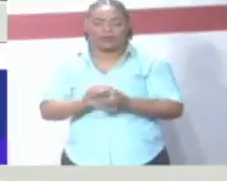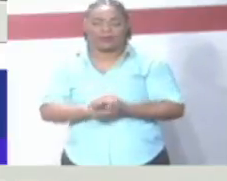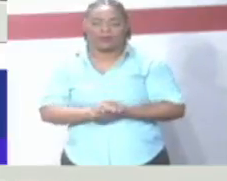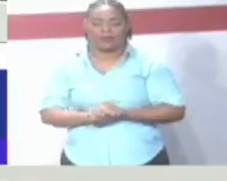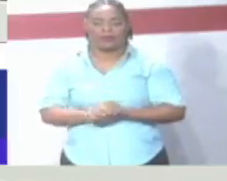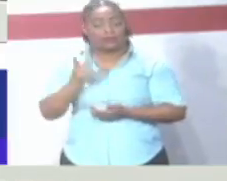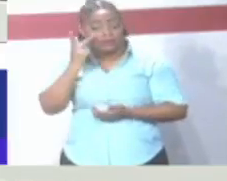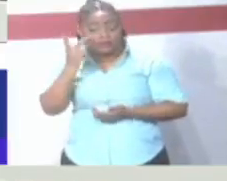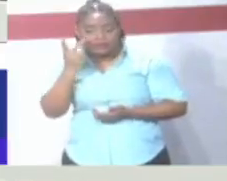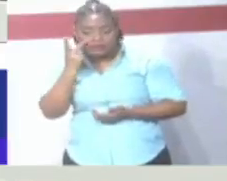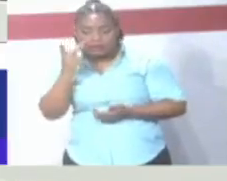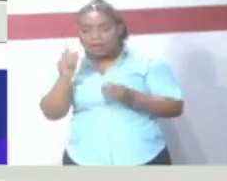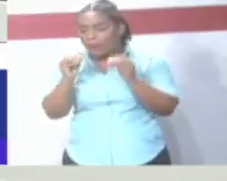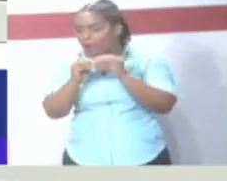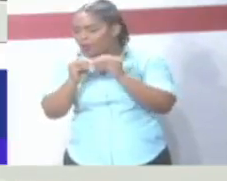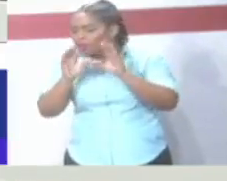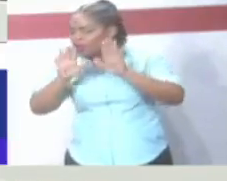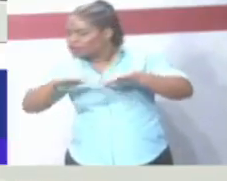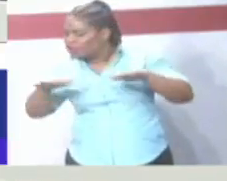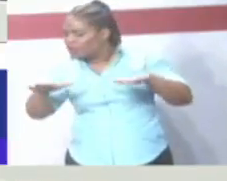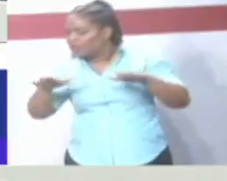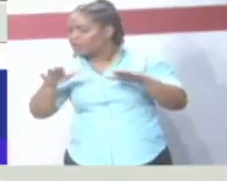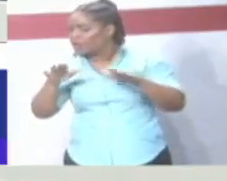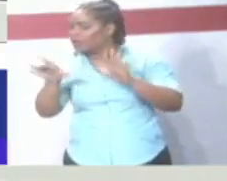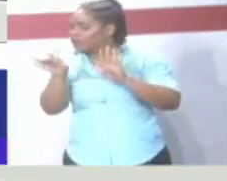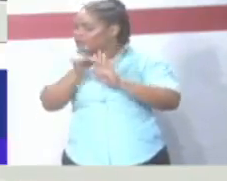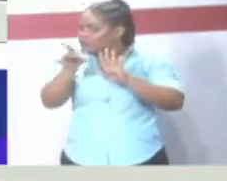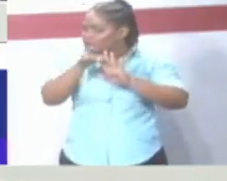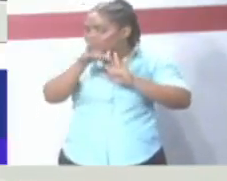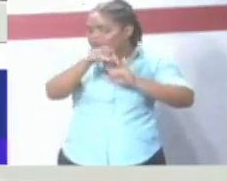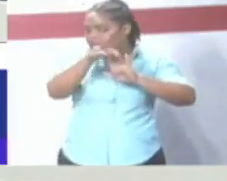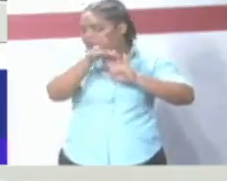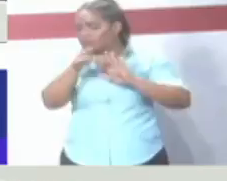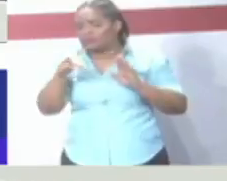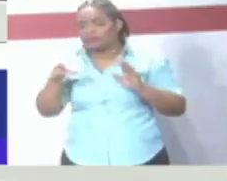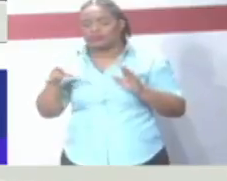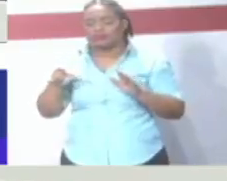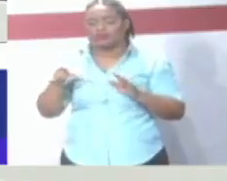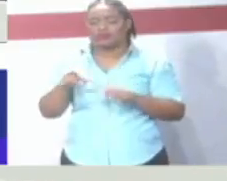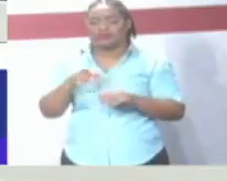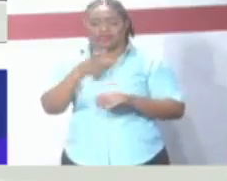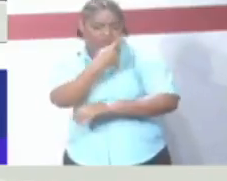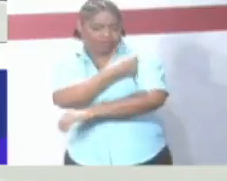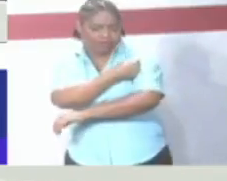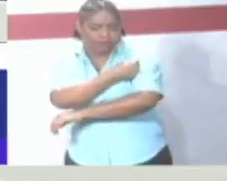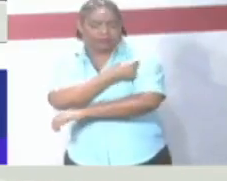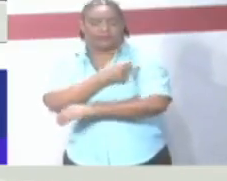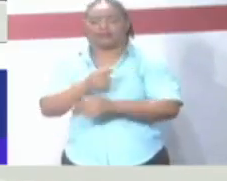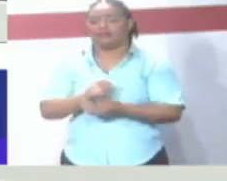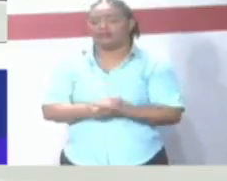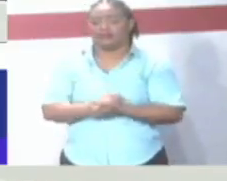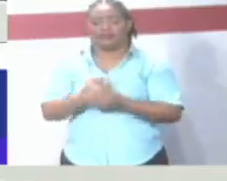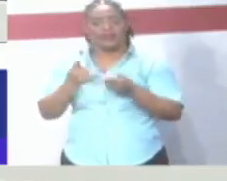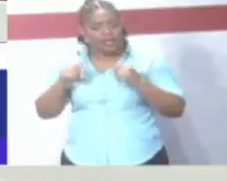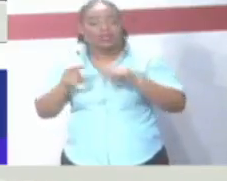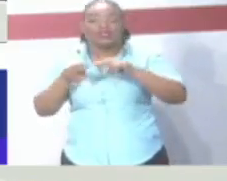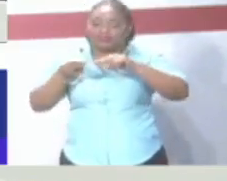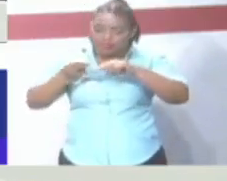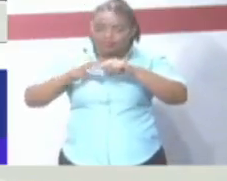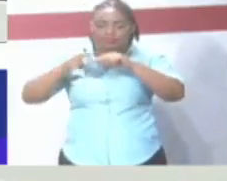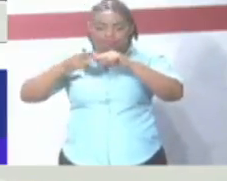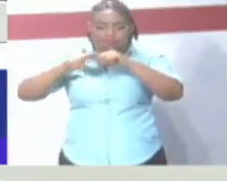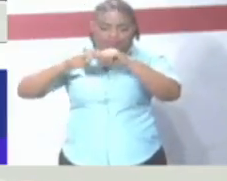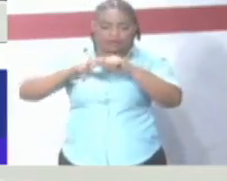noted, we have also increased and allocated resources for the ICU and HDU level for